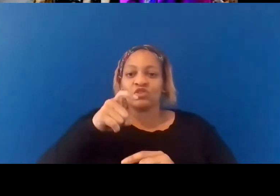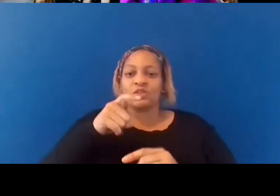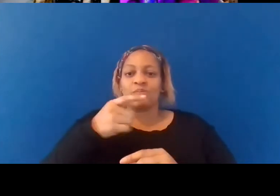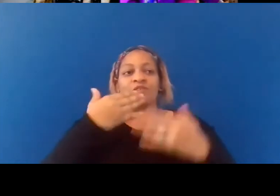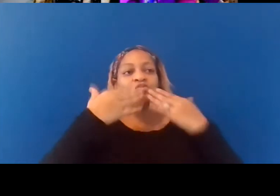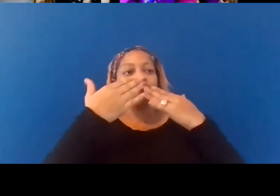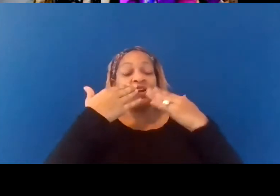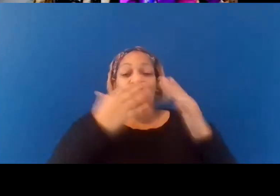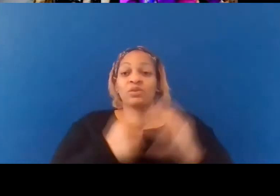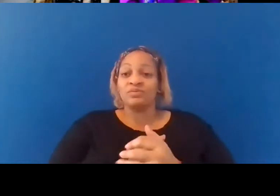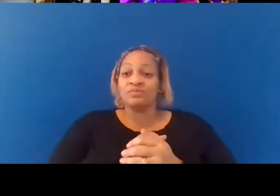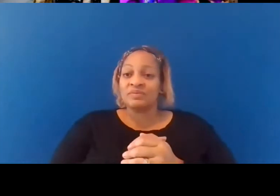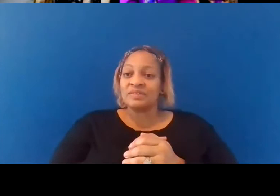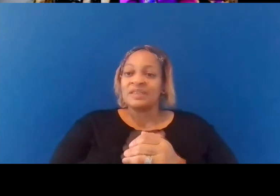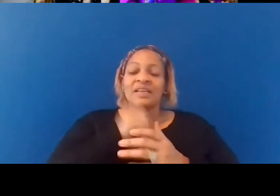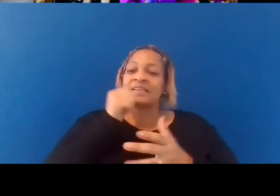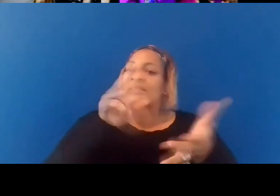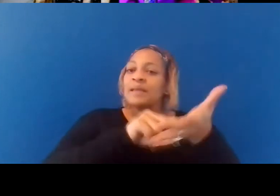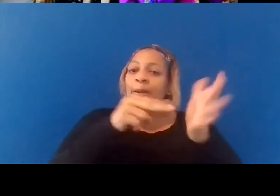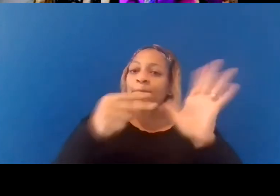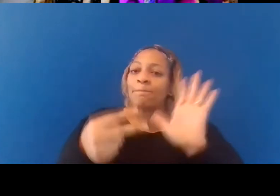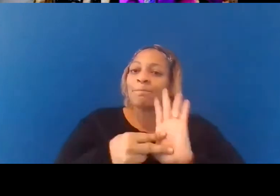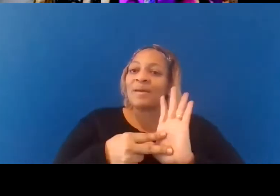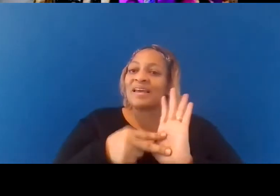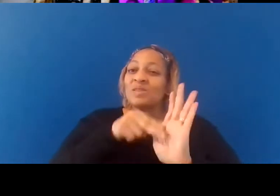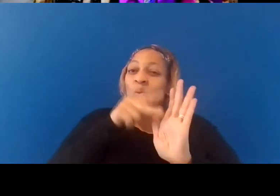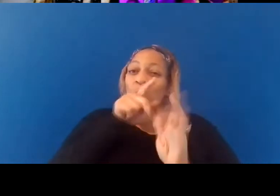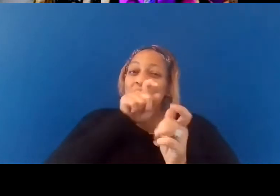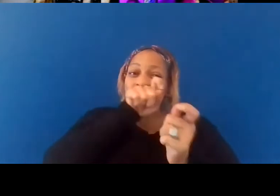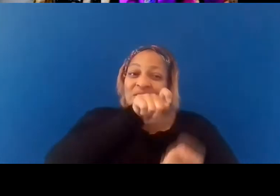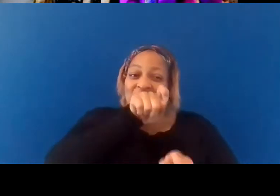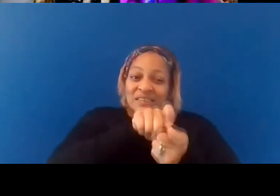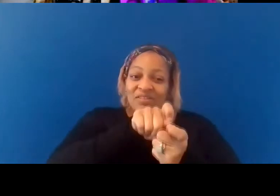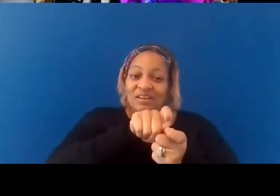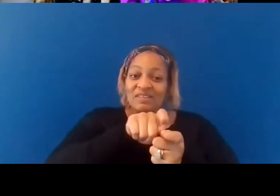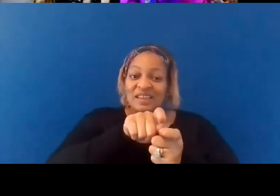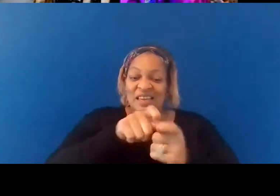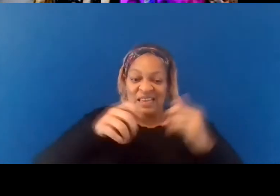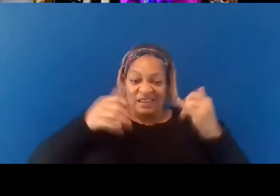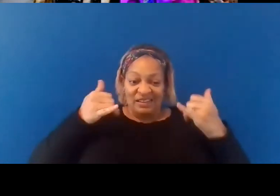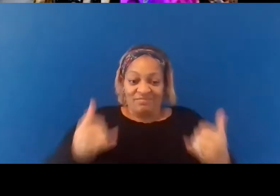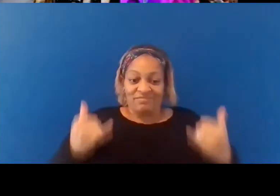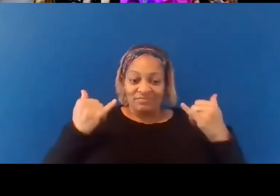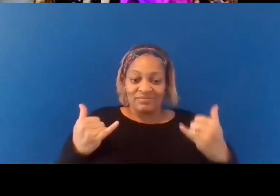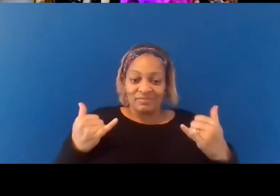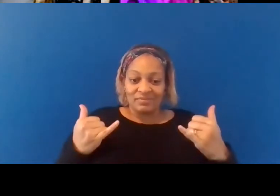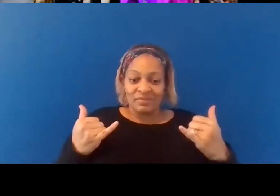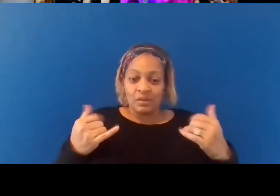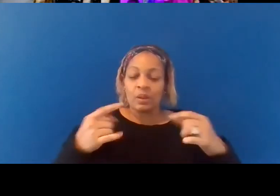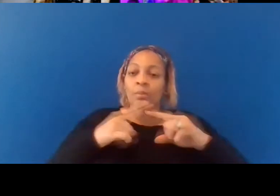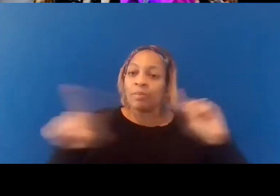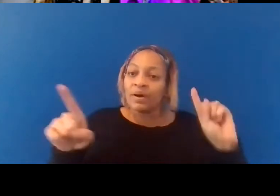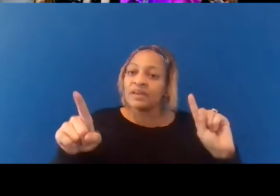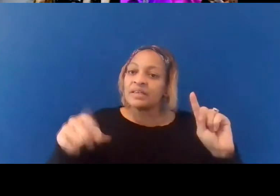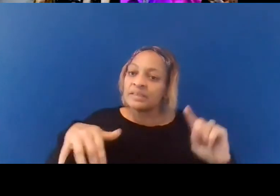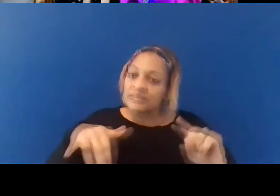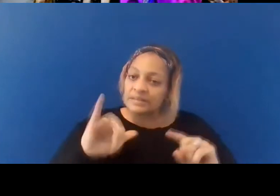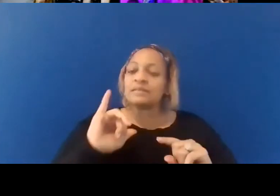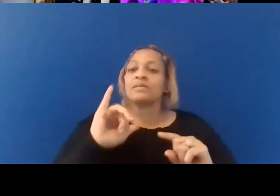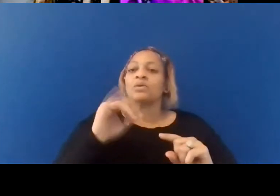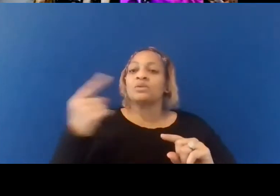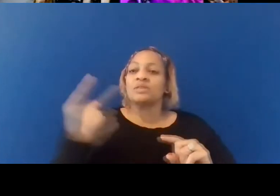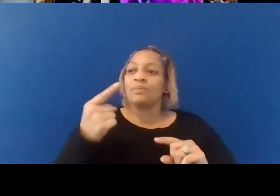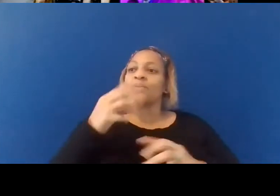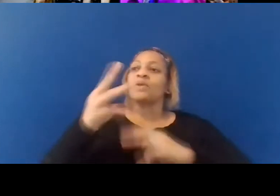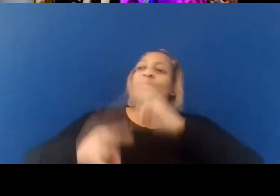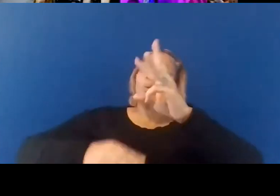Not necessarily because of or in that specific instance, and yet there is something in the world, in